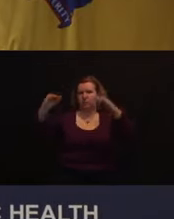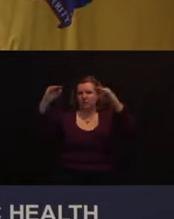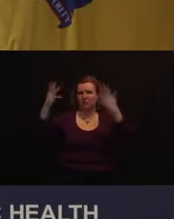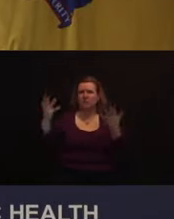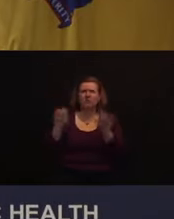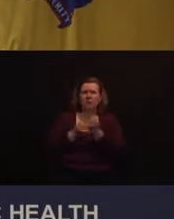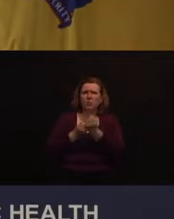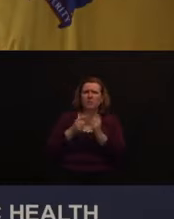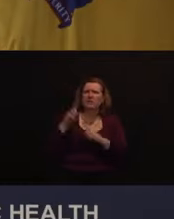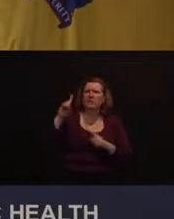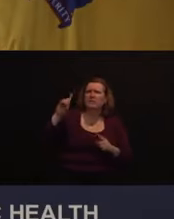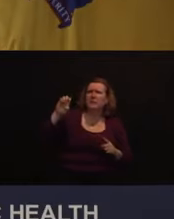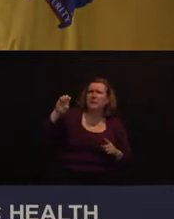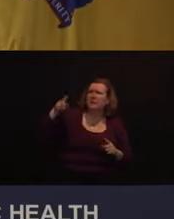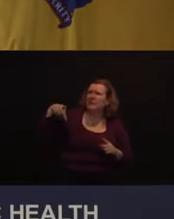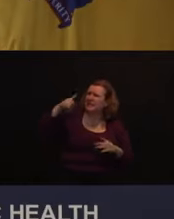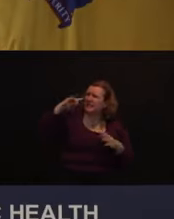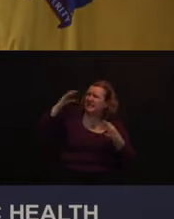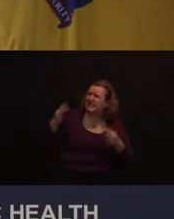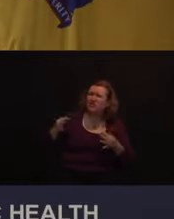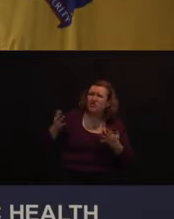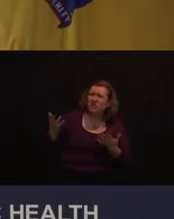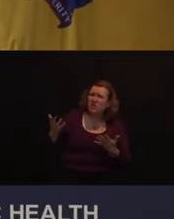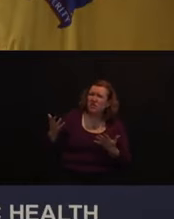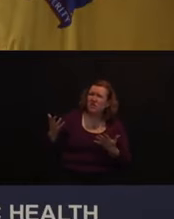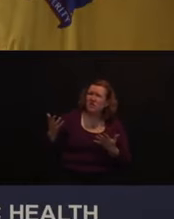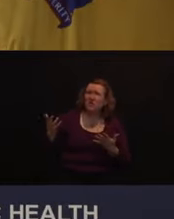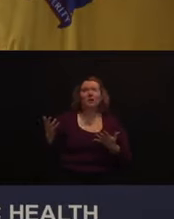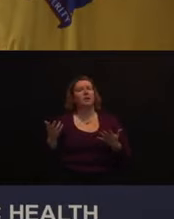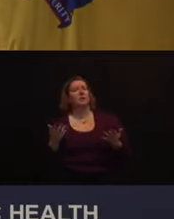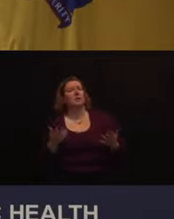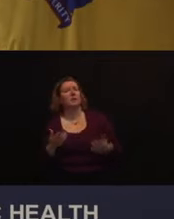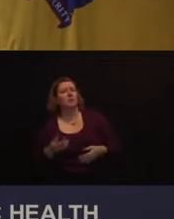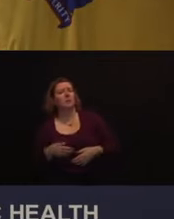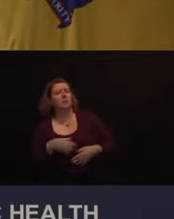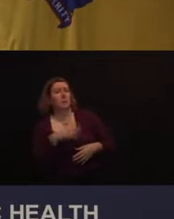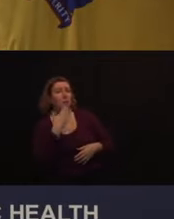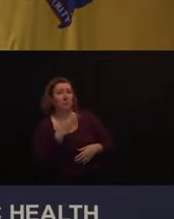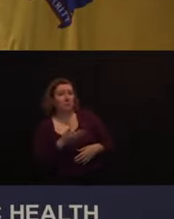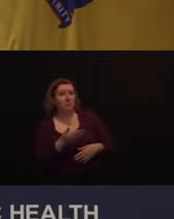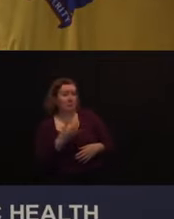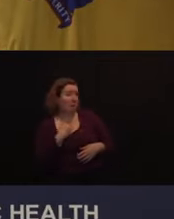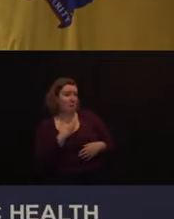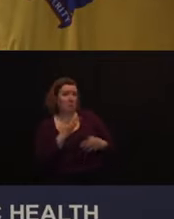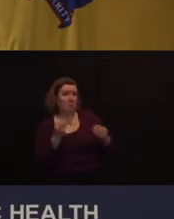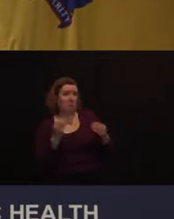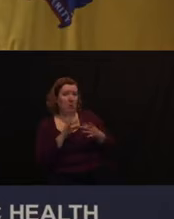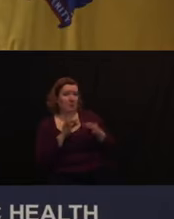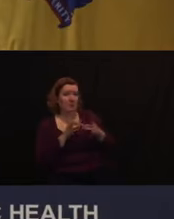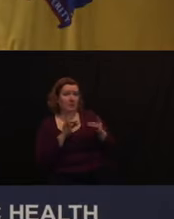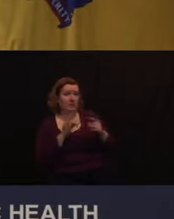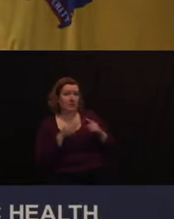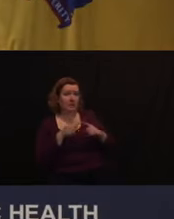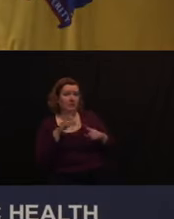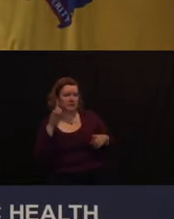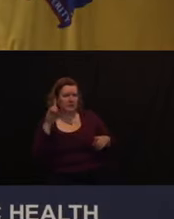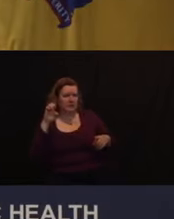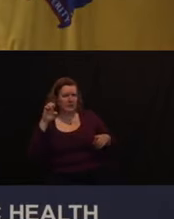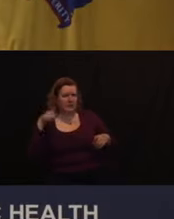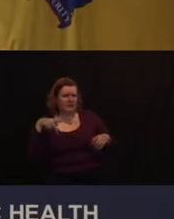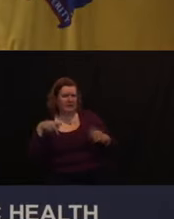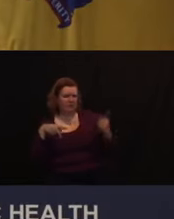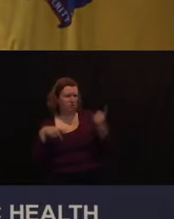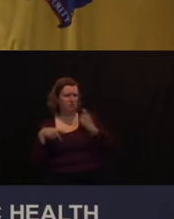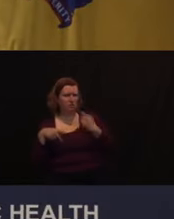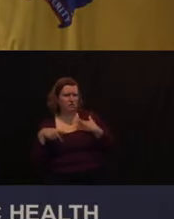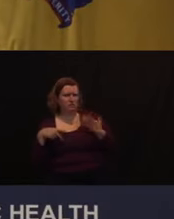the DEP? Thank you. Thank you. I don't have any comment in particular about the DEP question other than I'm very